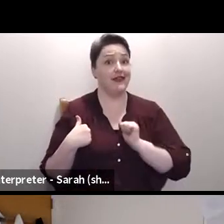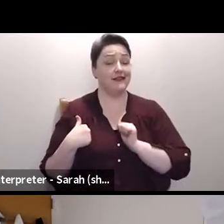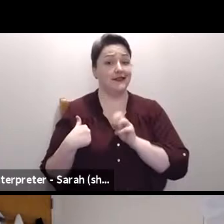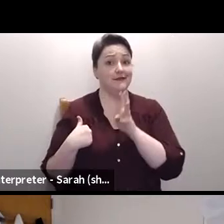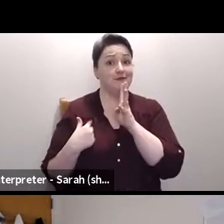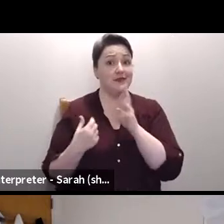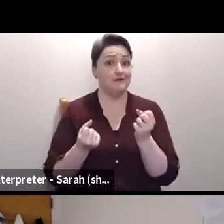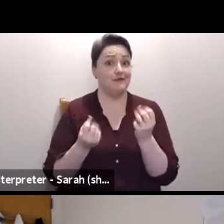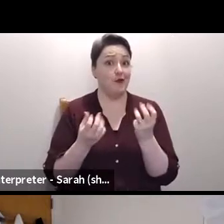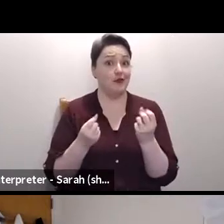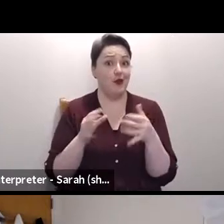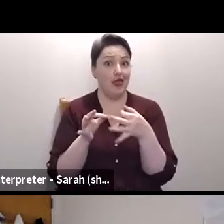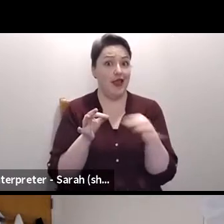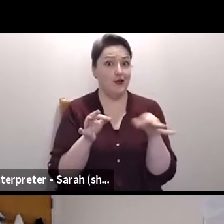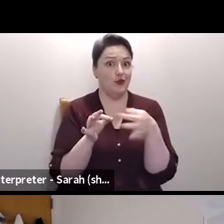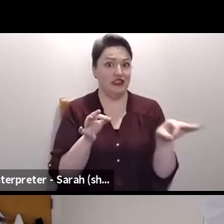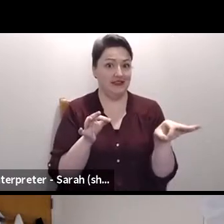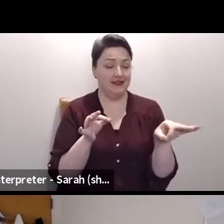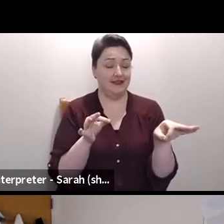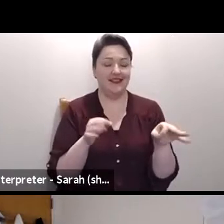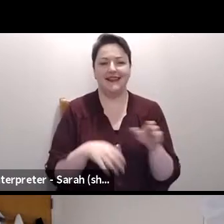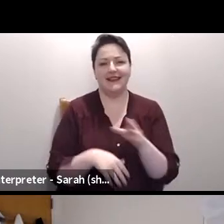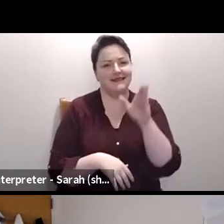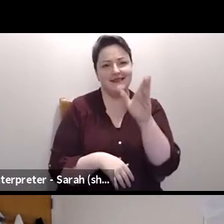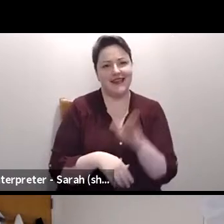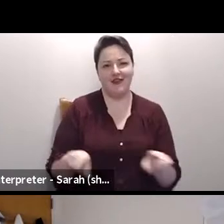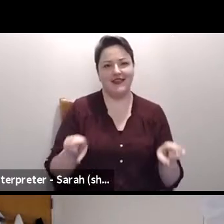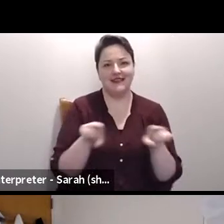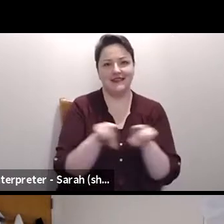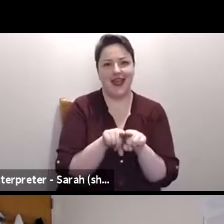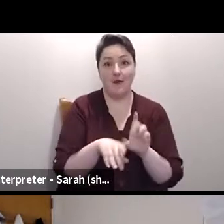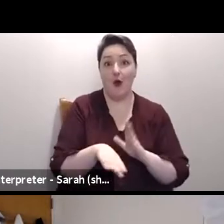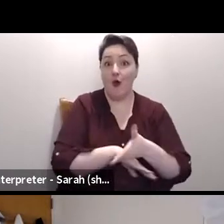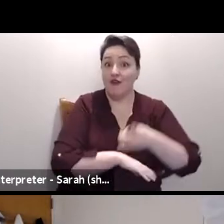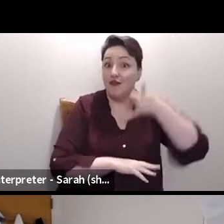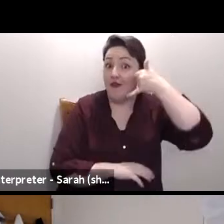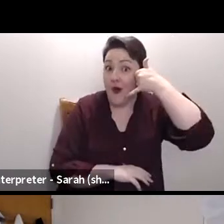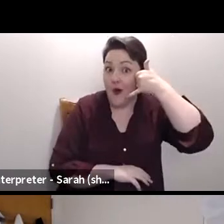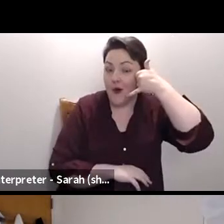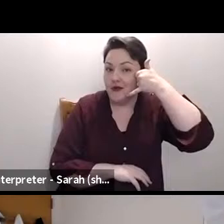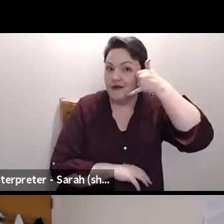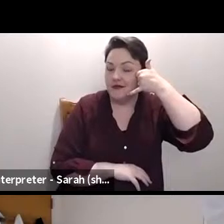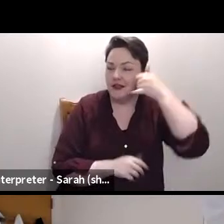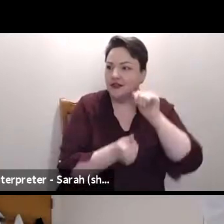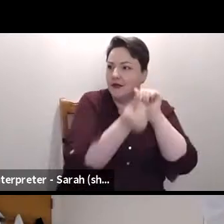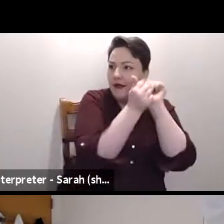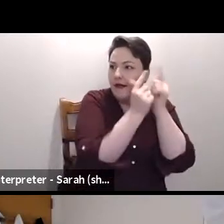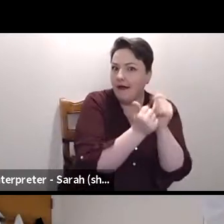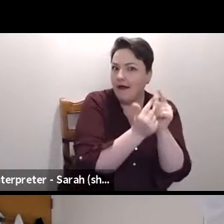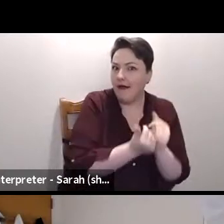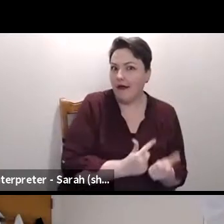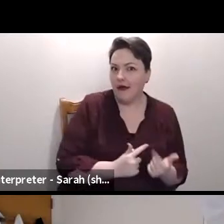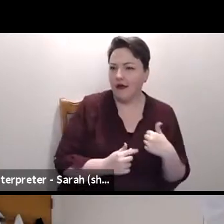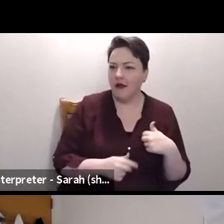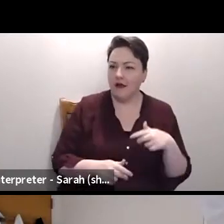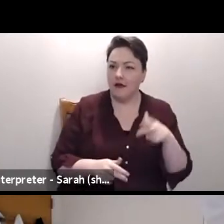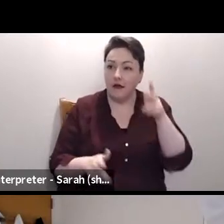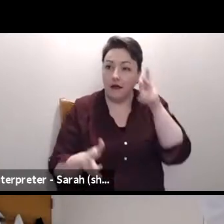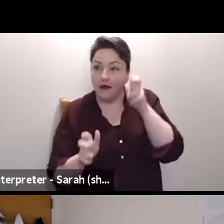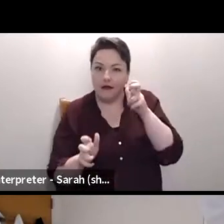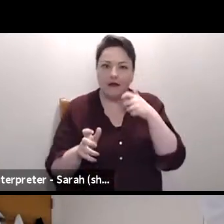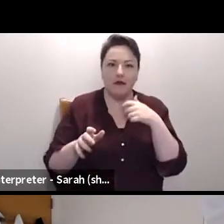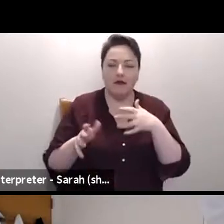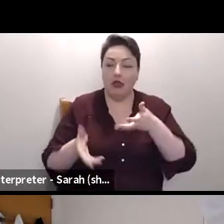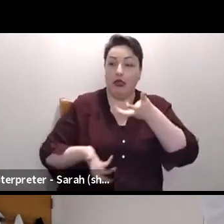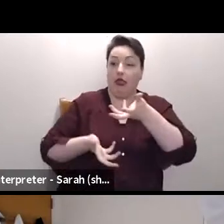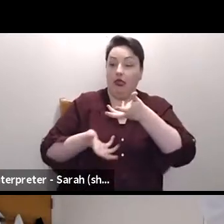never the same when you're talking to somebody on the phone and somebody's translating, and it's not the same as